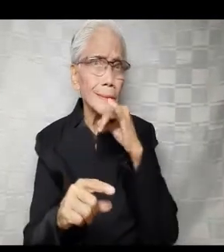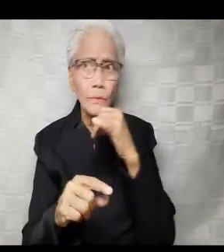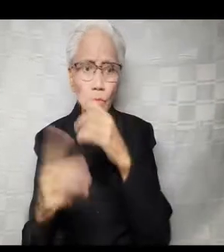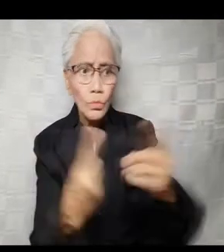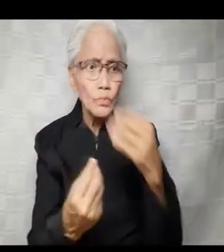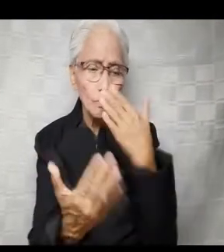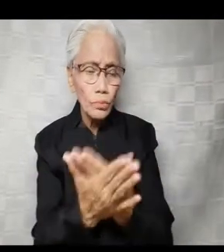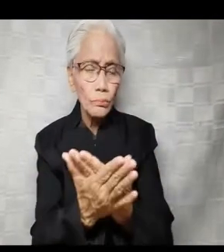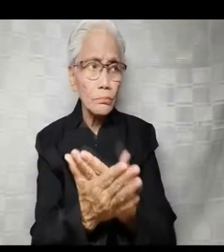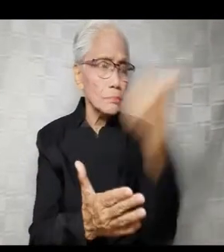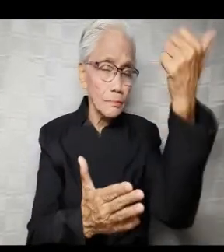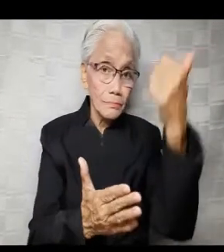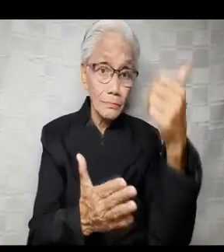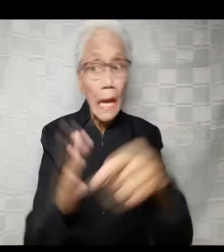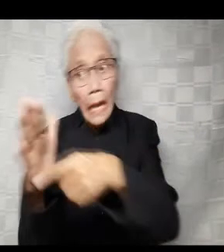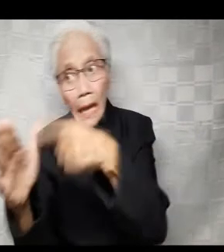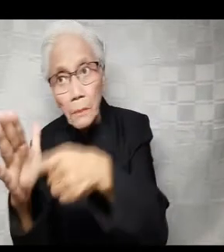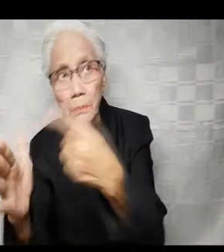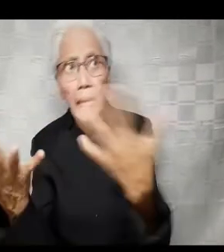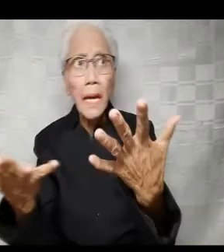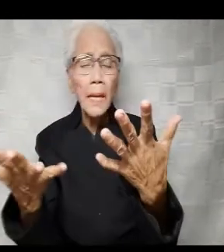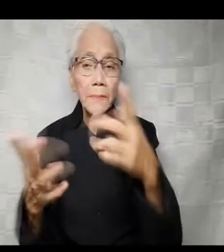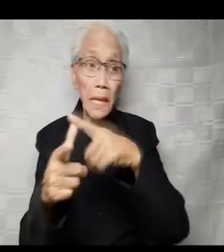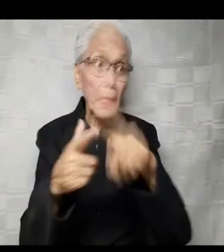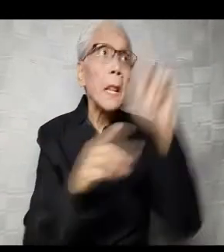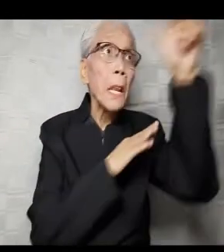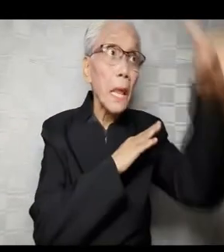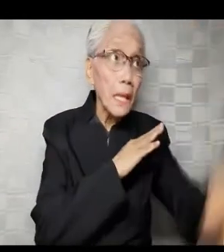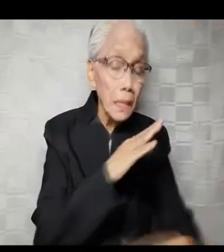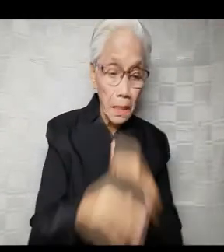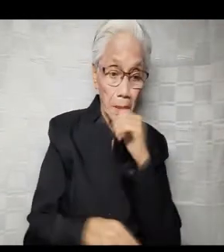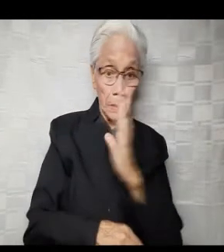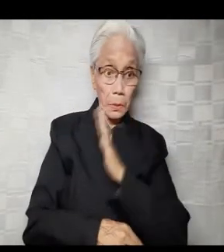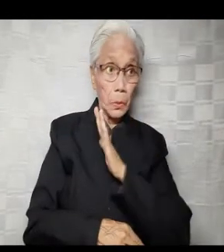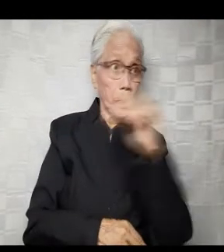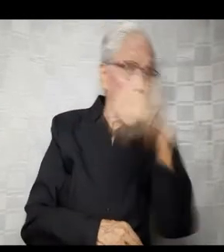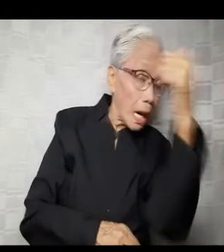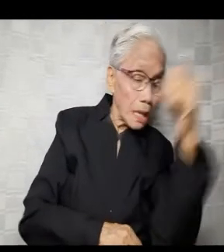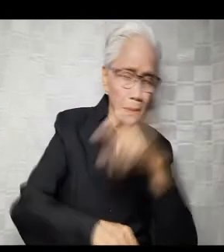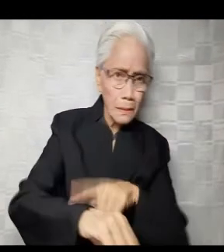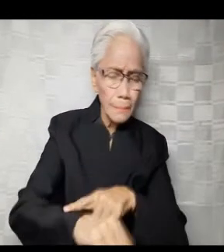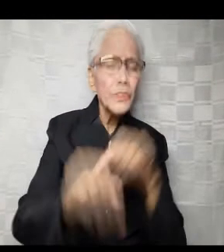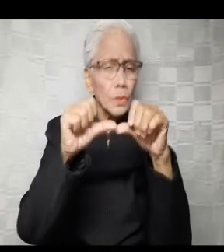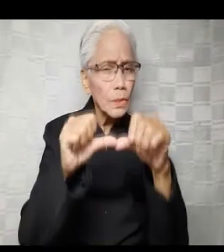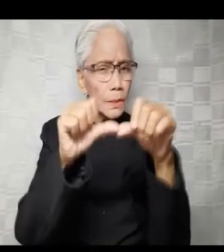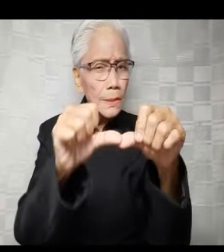cannot just do good to others sometimes, then be not good at other